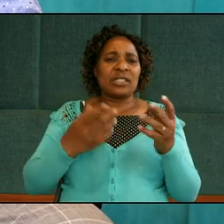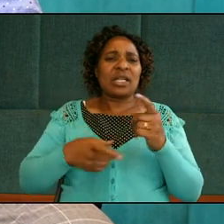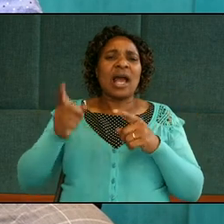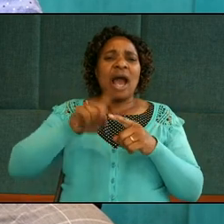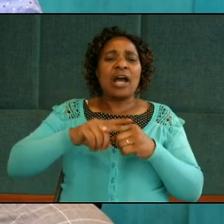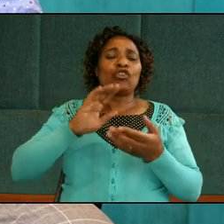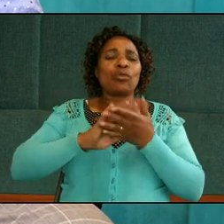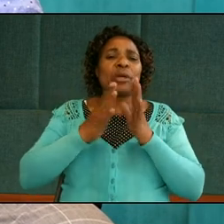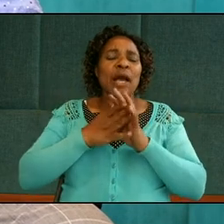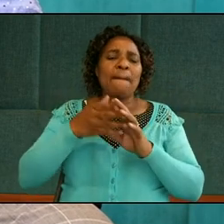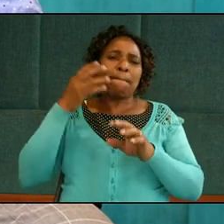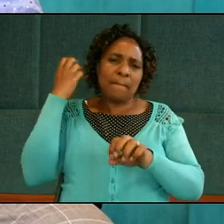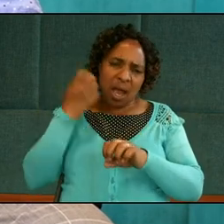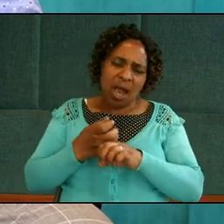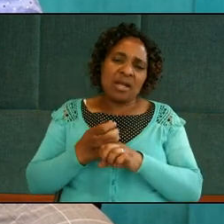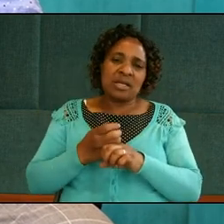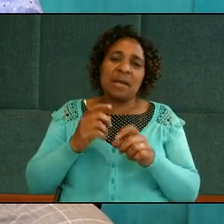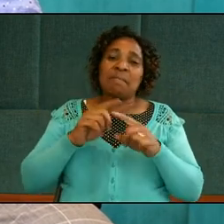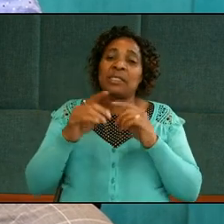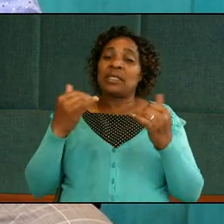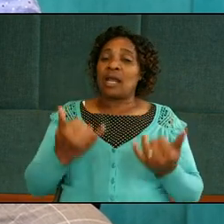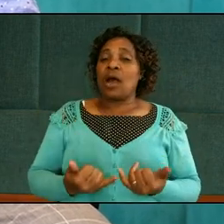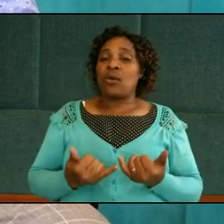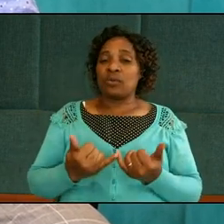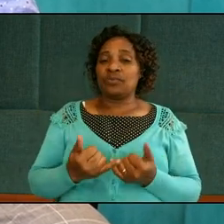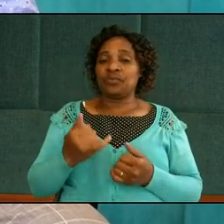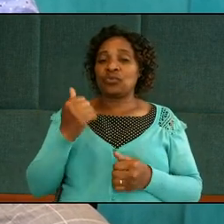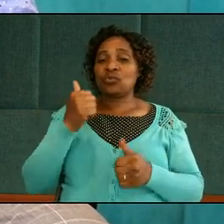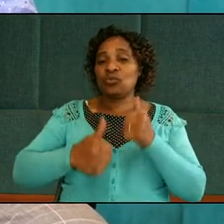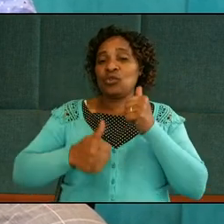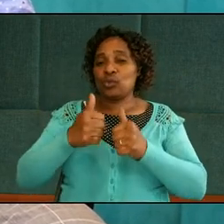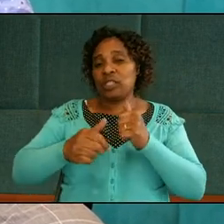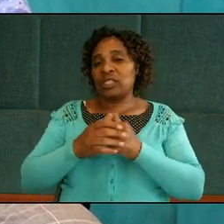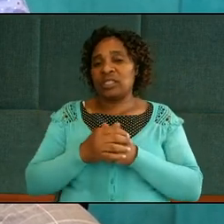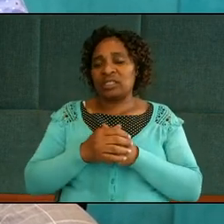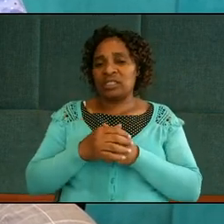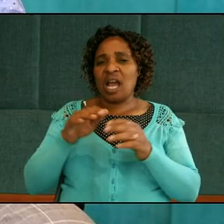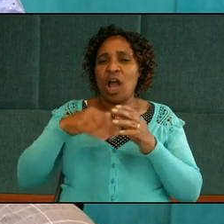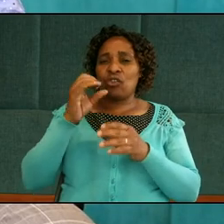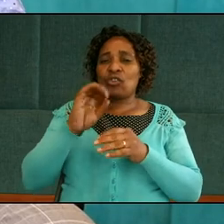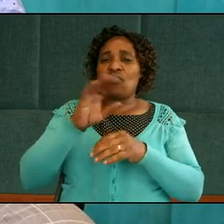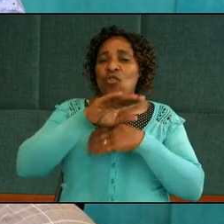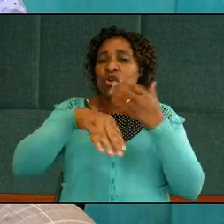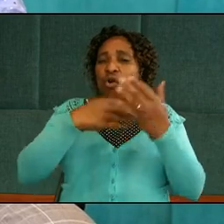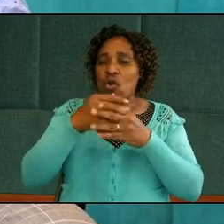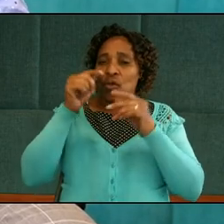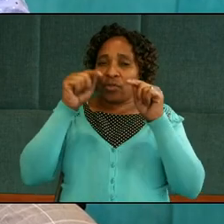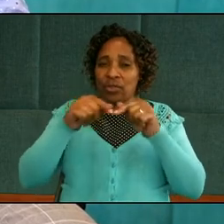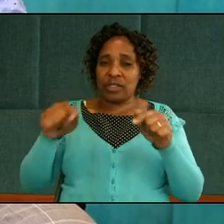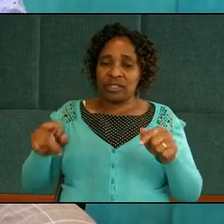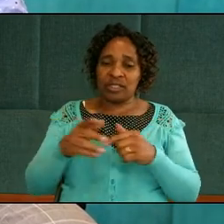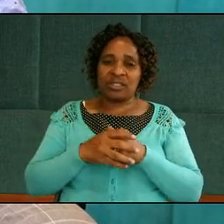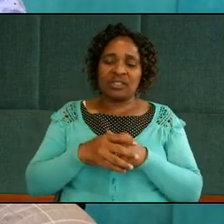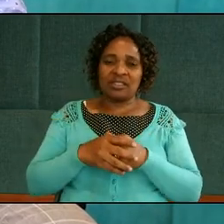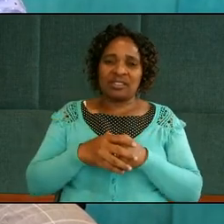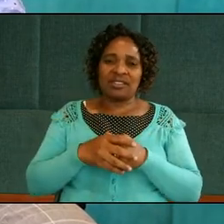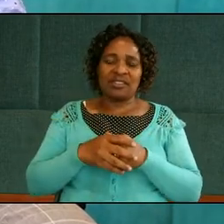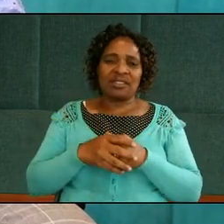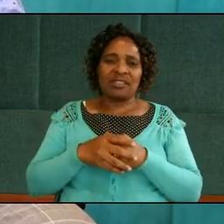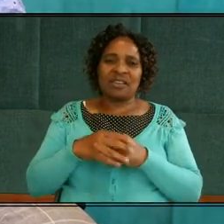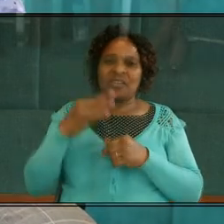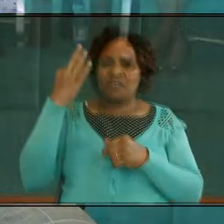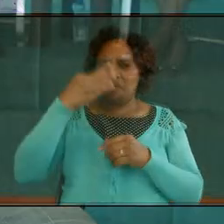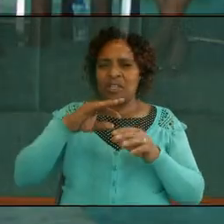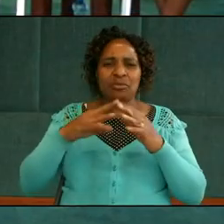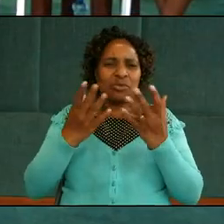the most difficult. But the least one I would say, probably out of all this, I would stay on Facebook. I don't